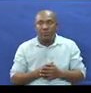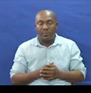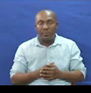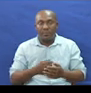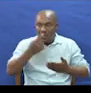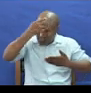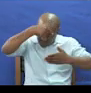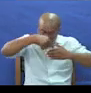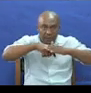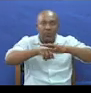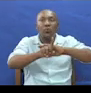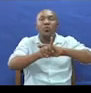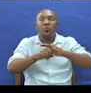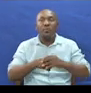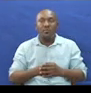into